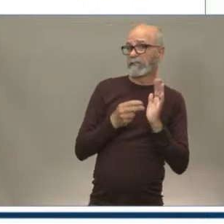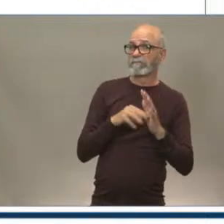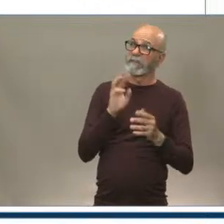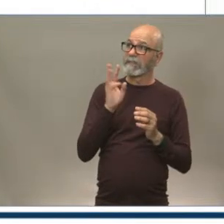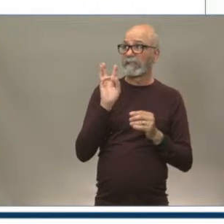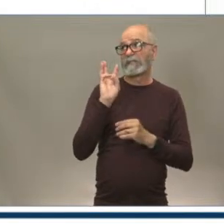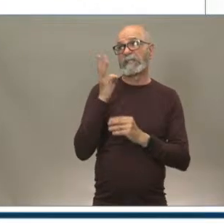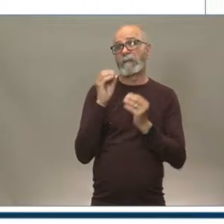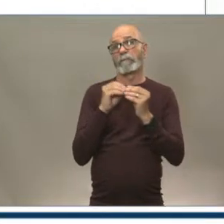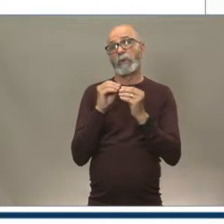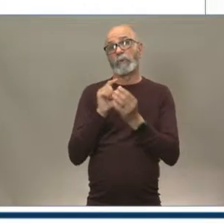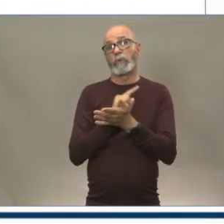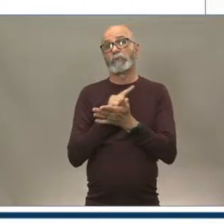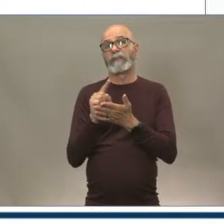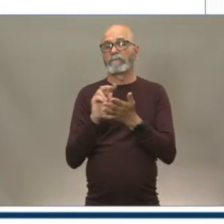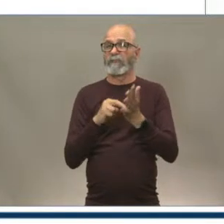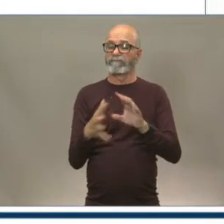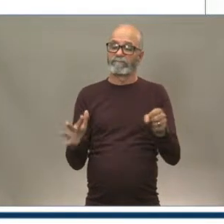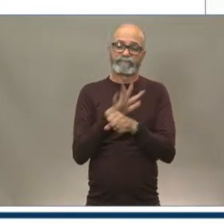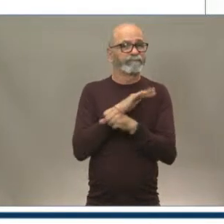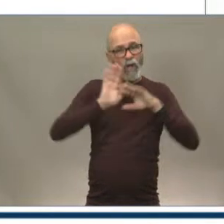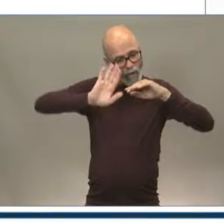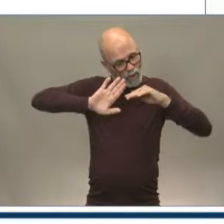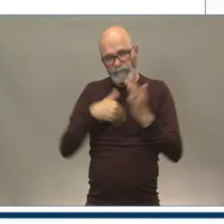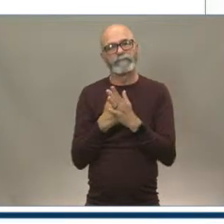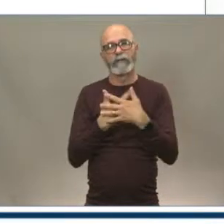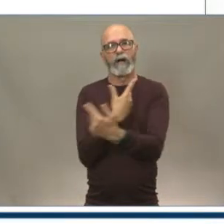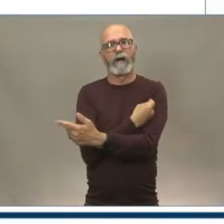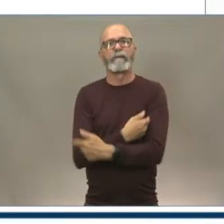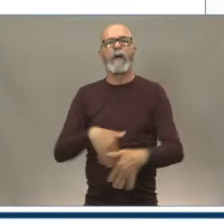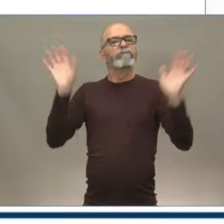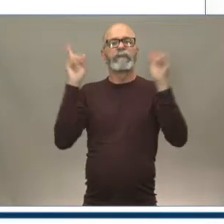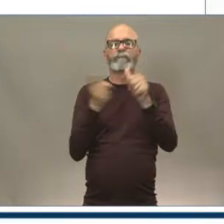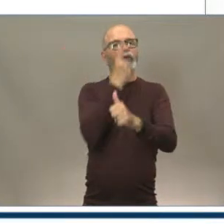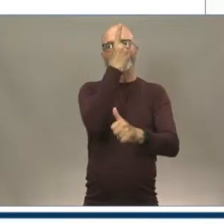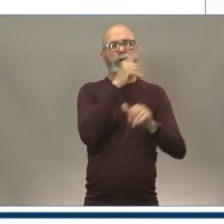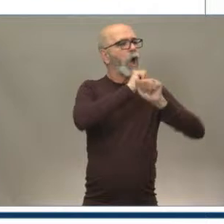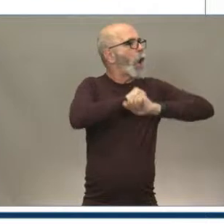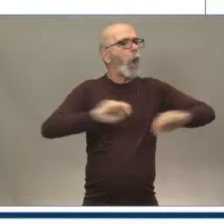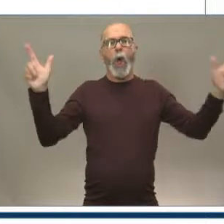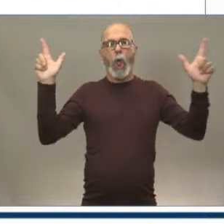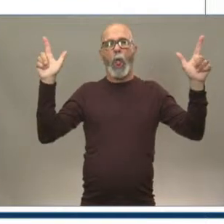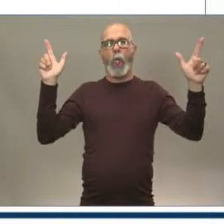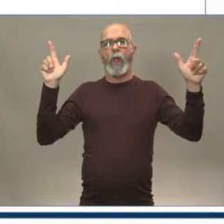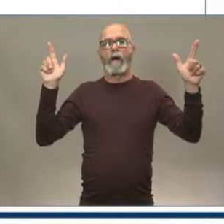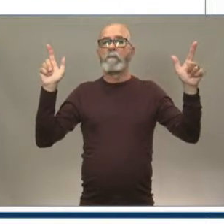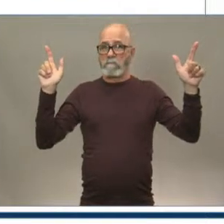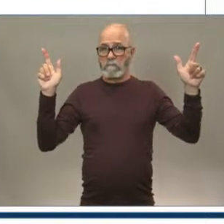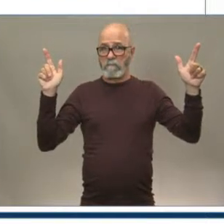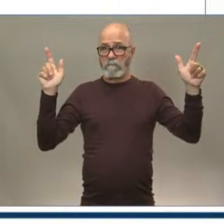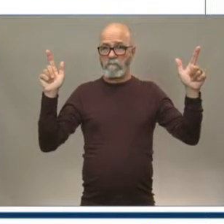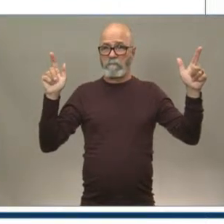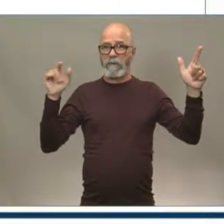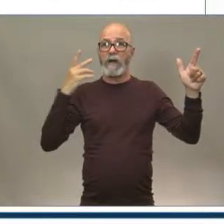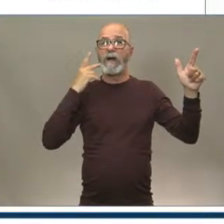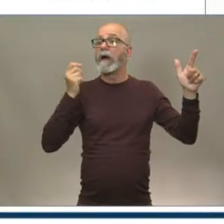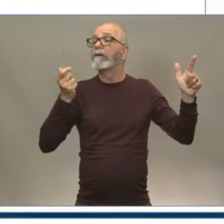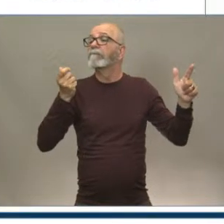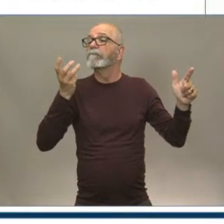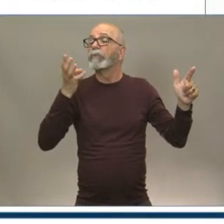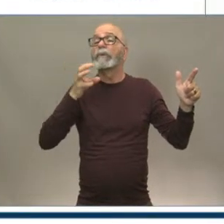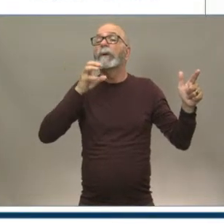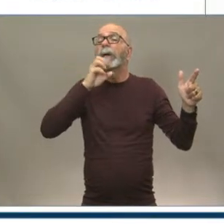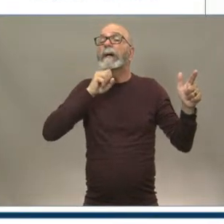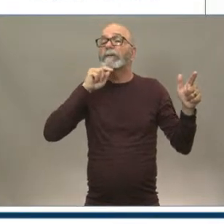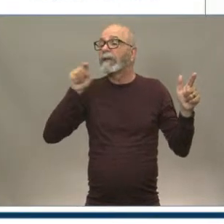an appointment to get their first dose. 40-year-olds will be able to book in just a few weeks, 20-year-olds by the beginning